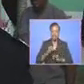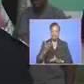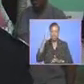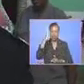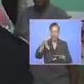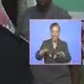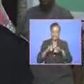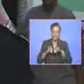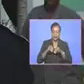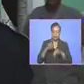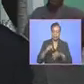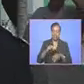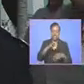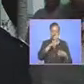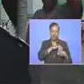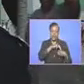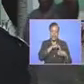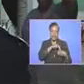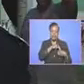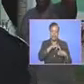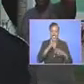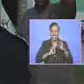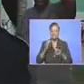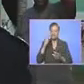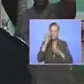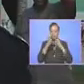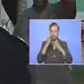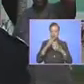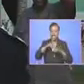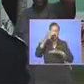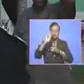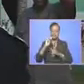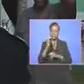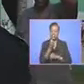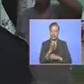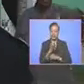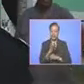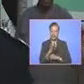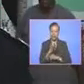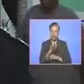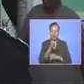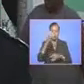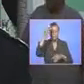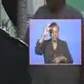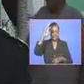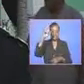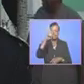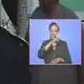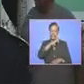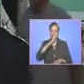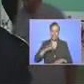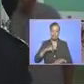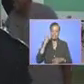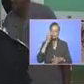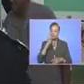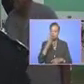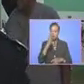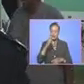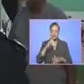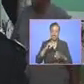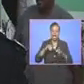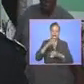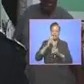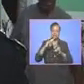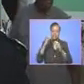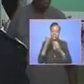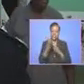nominee. Had I spoken out of turn, had Commissioner spoken out of turn, had Minister Dame spoken out of turn, or the Minister of Foreign